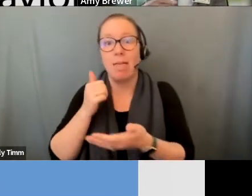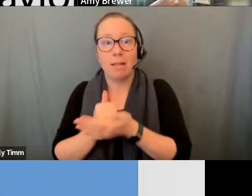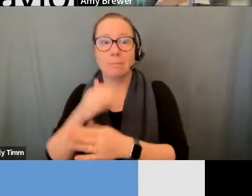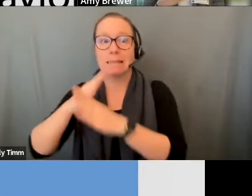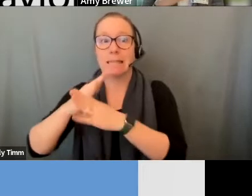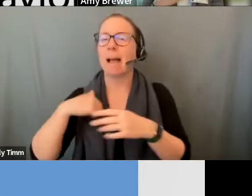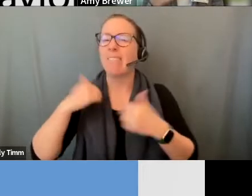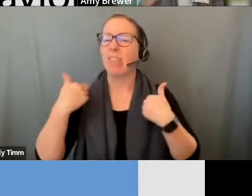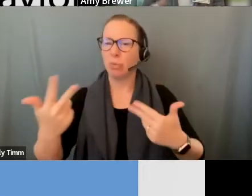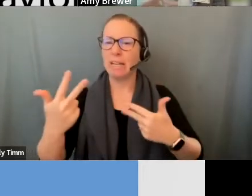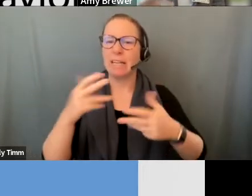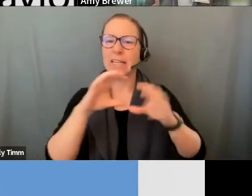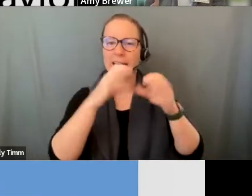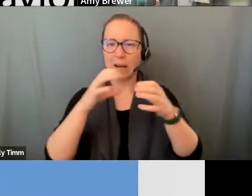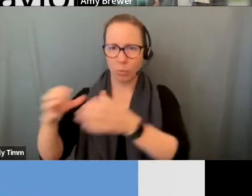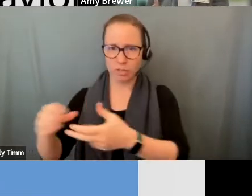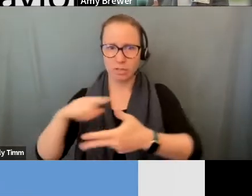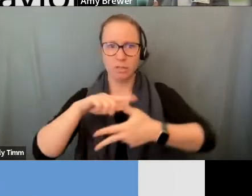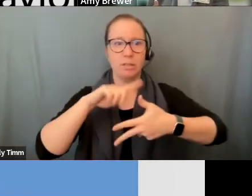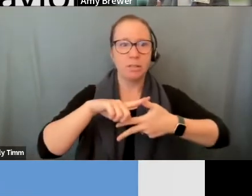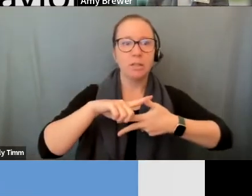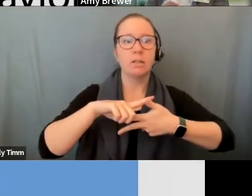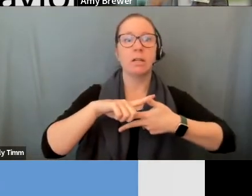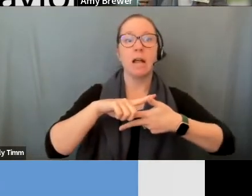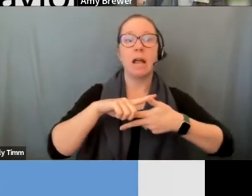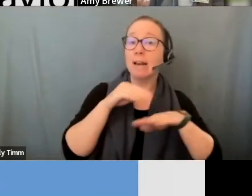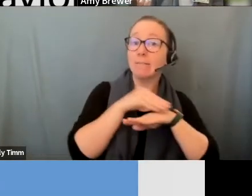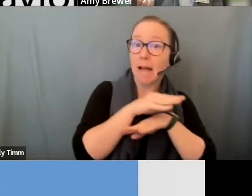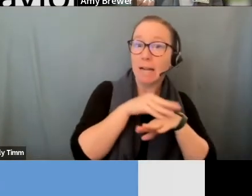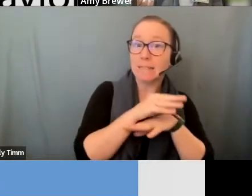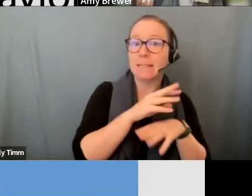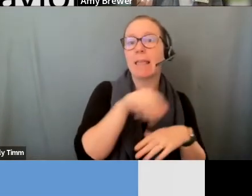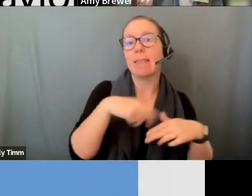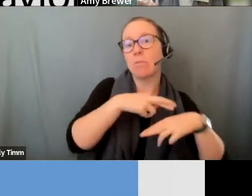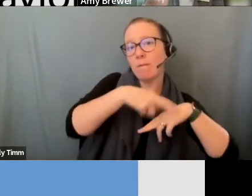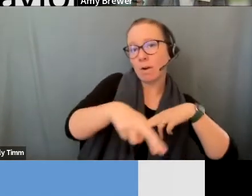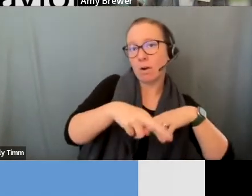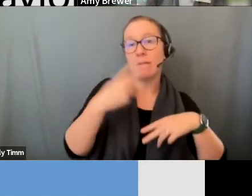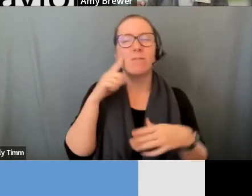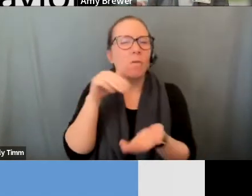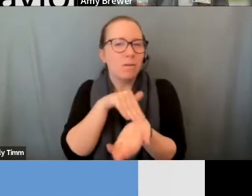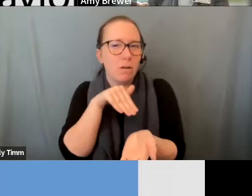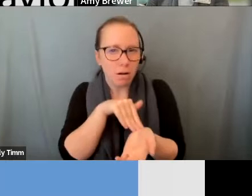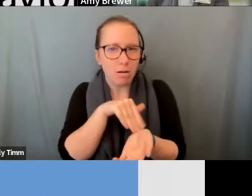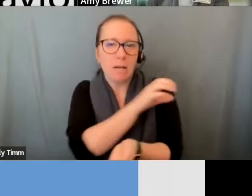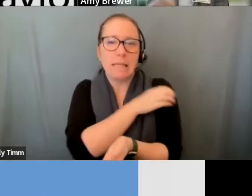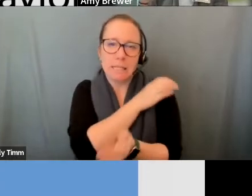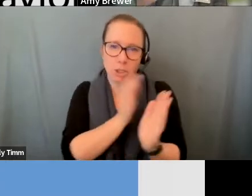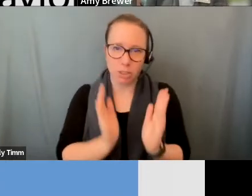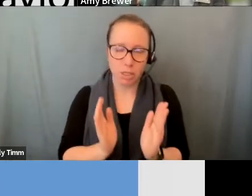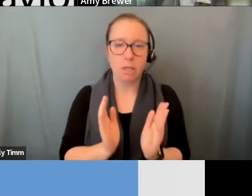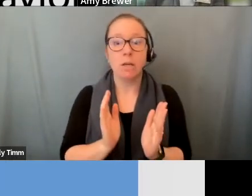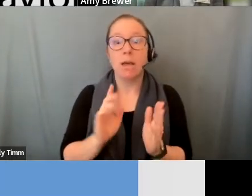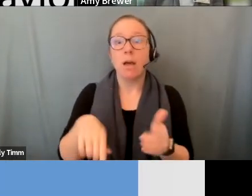categories. They can advise and refer. So for clinicians, as soon as it